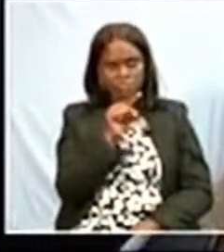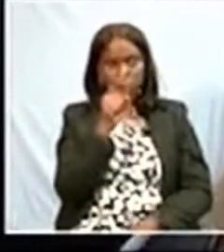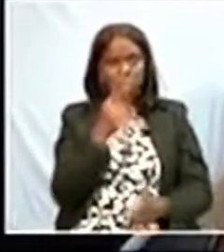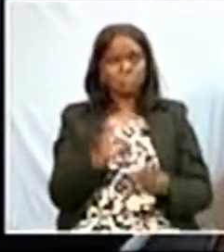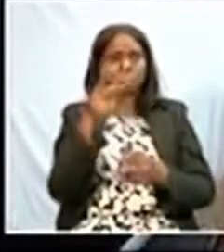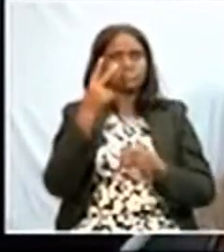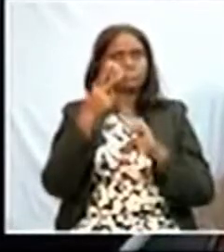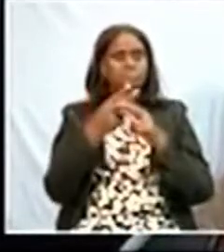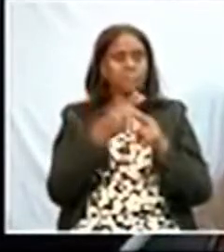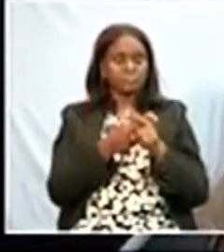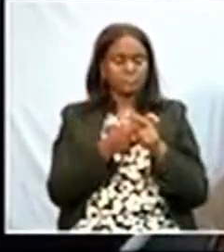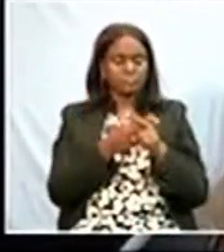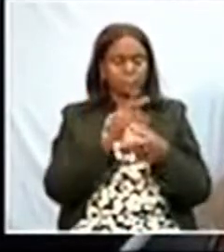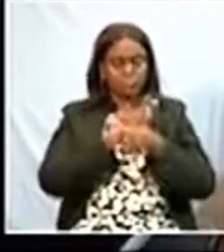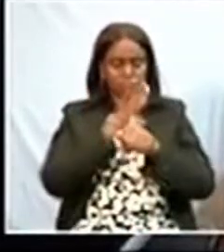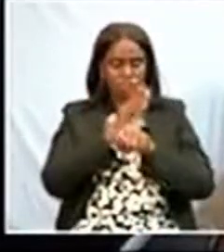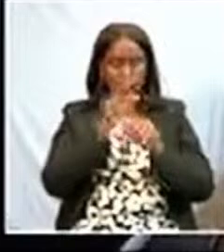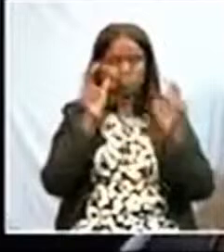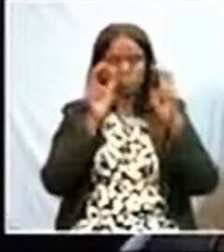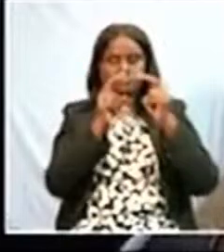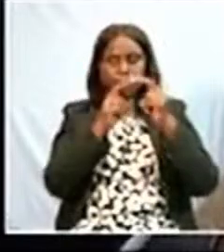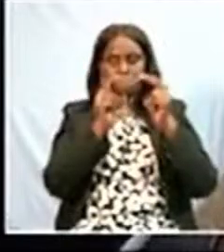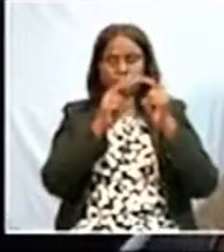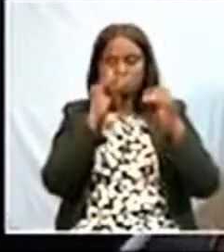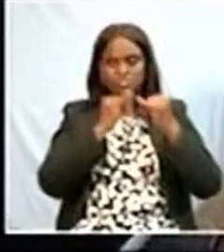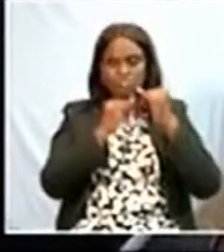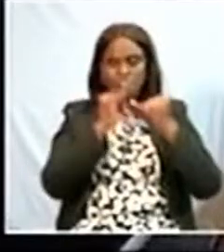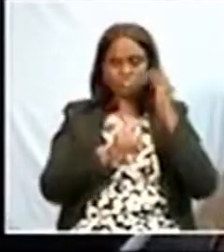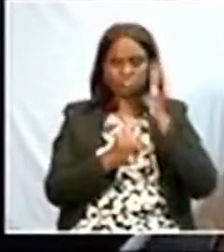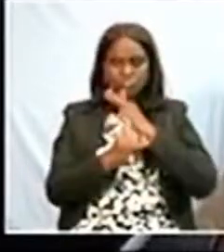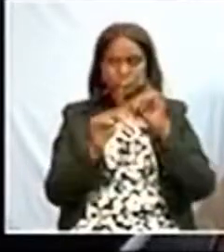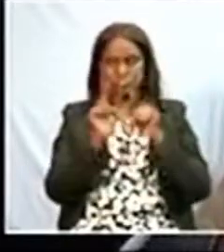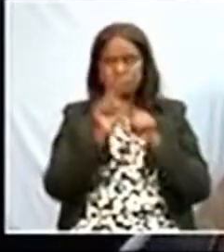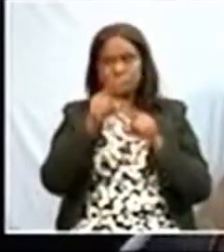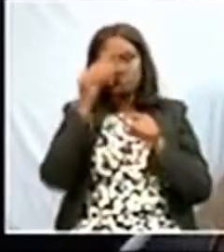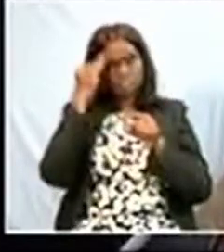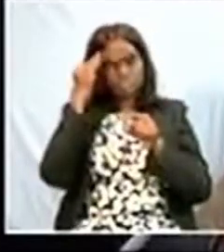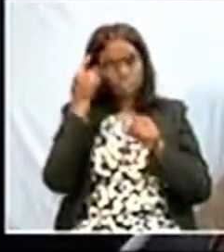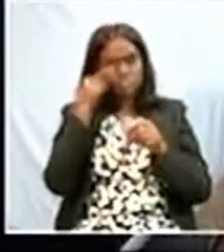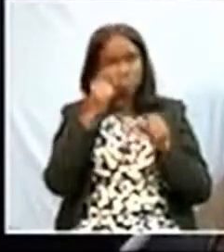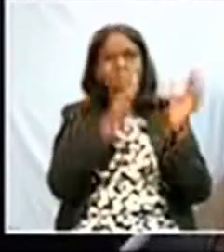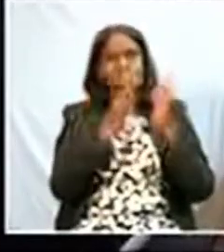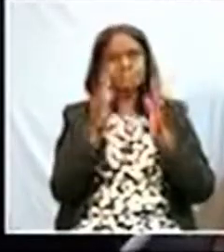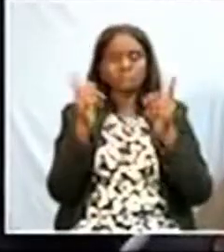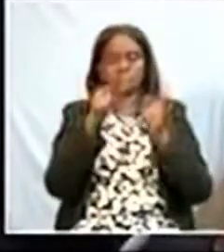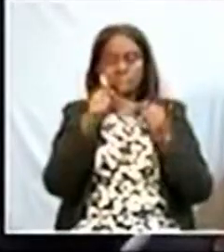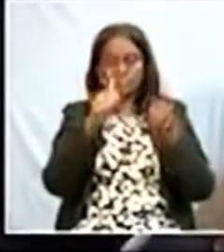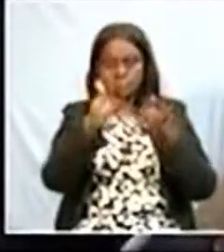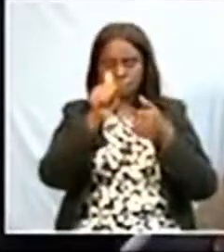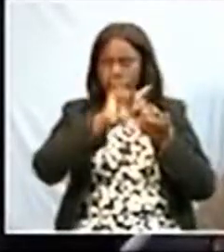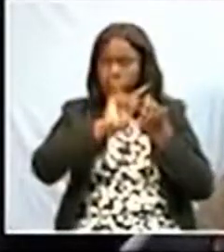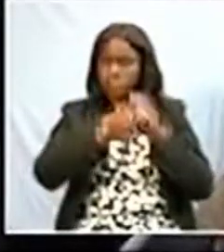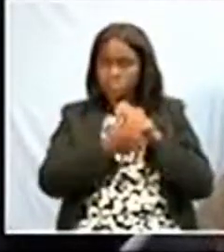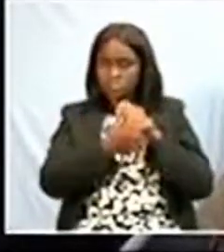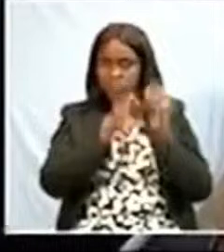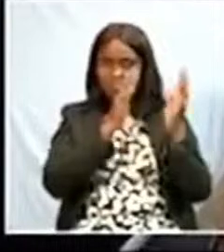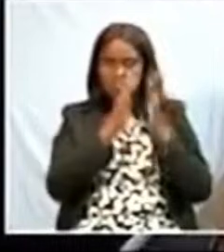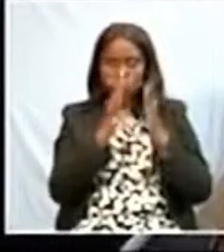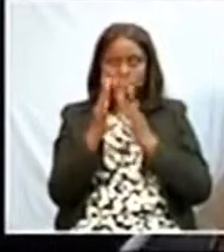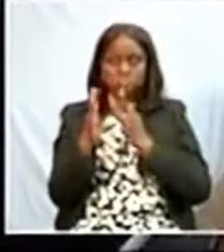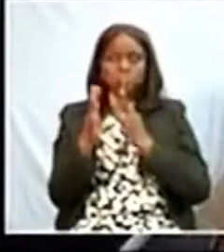2 months after the contract period elapsed. And you know, for a plan, when you change the